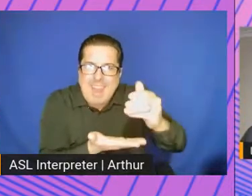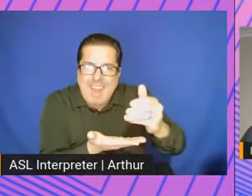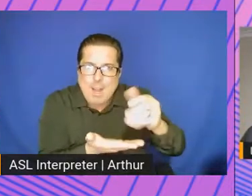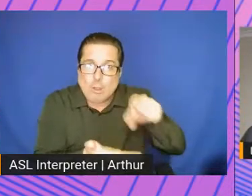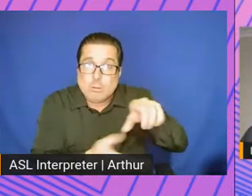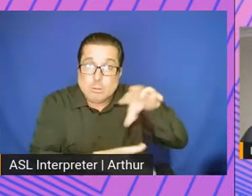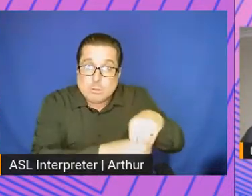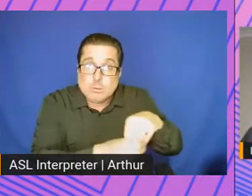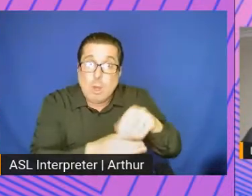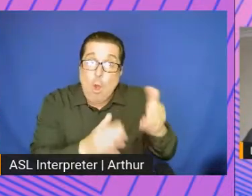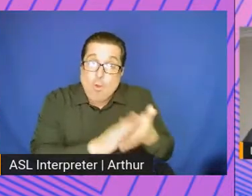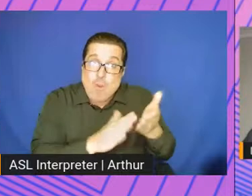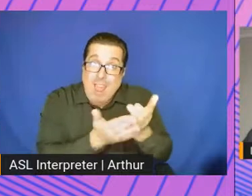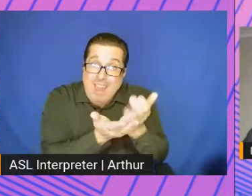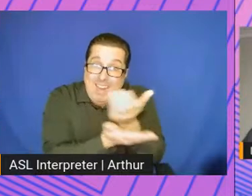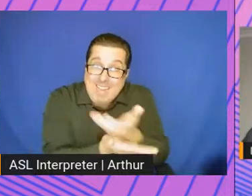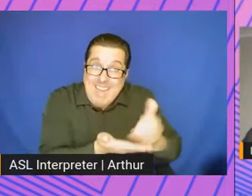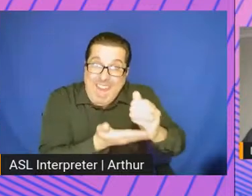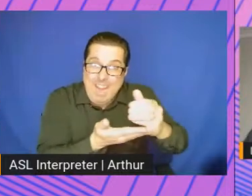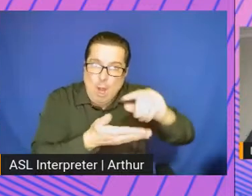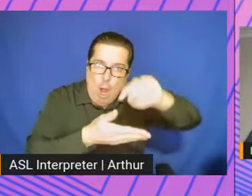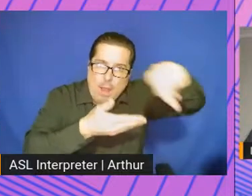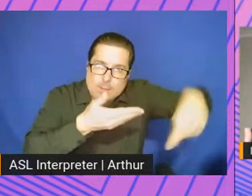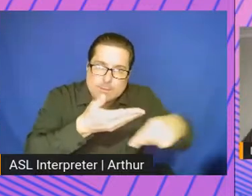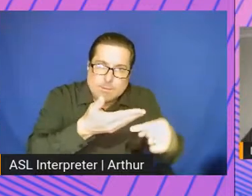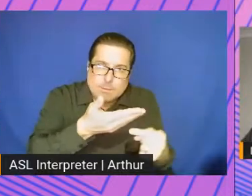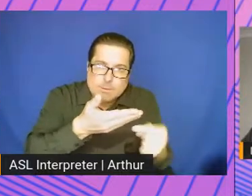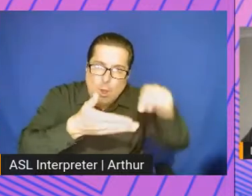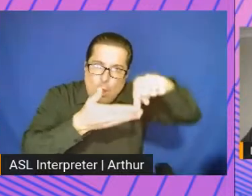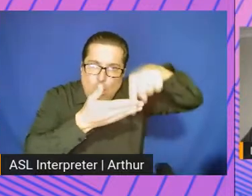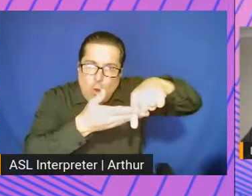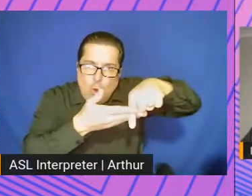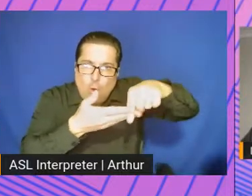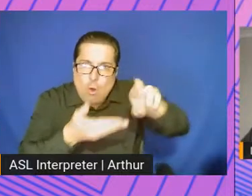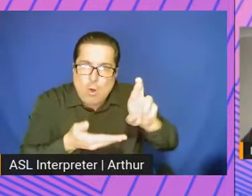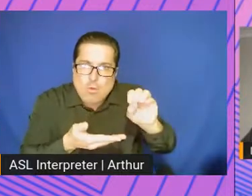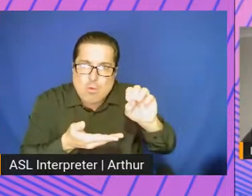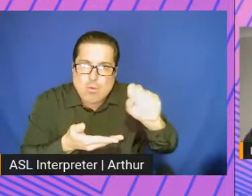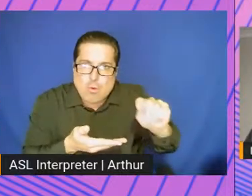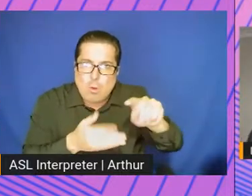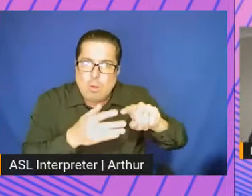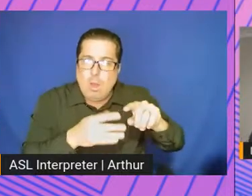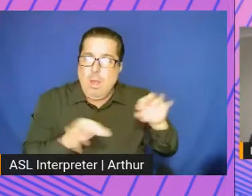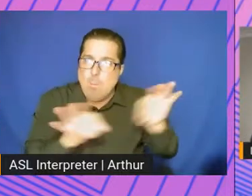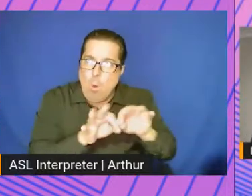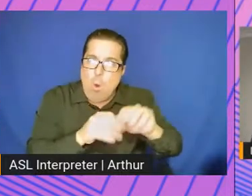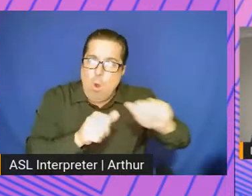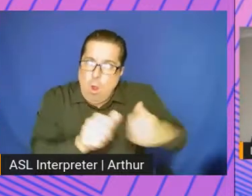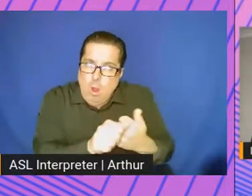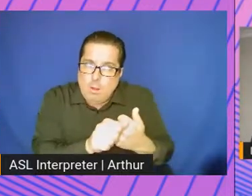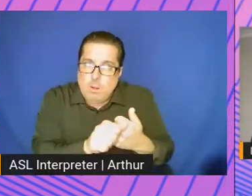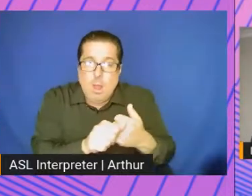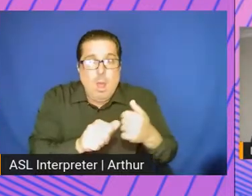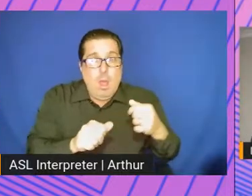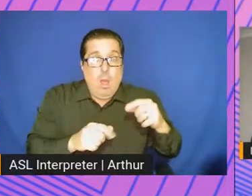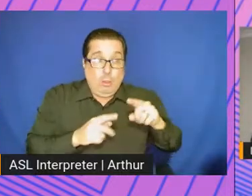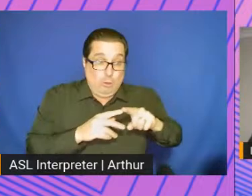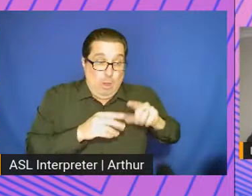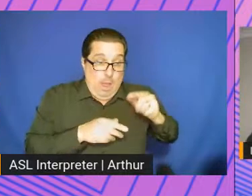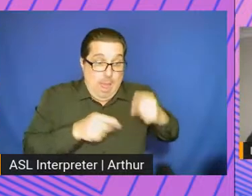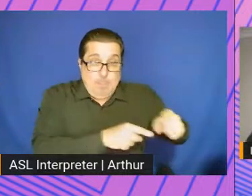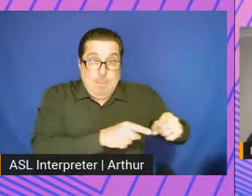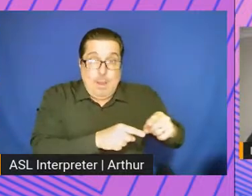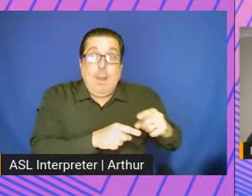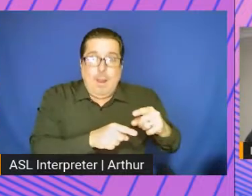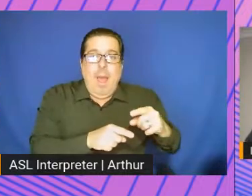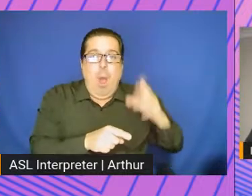running container as root. So you can make use of different tools to essentially prevent such things from happening before they even end up in your Kubernetes cluster. And